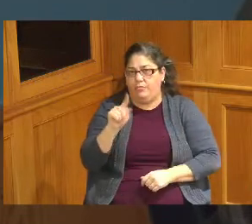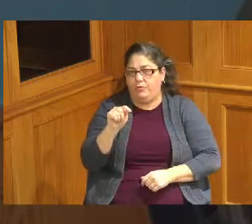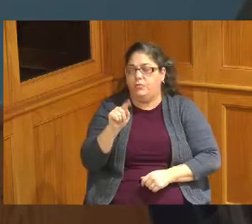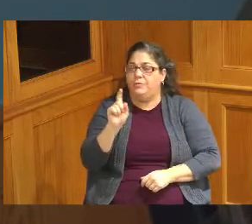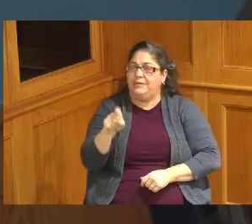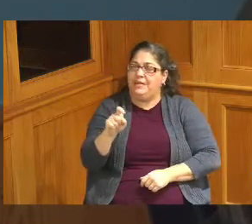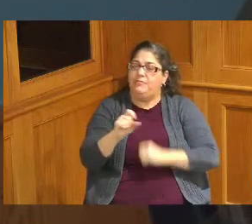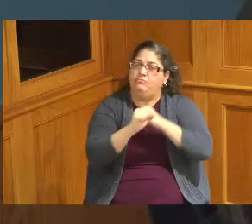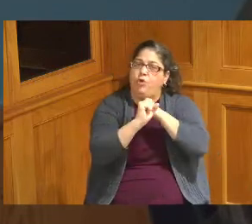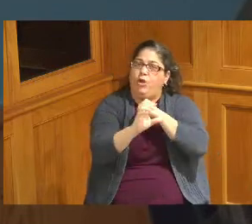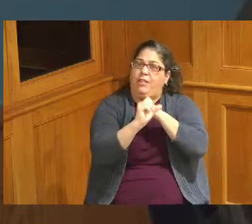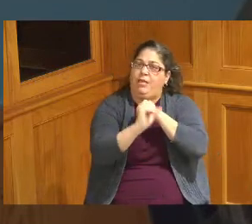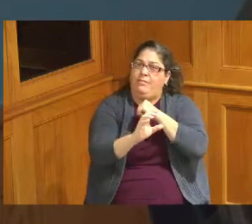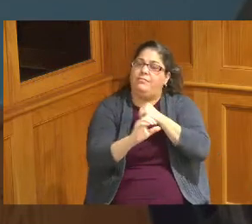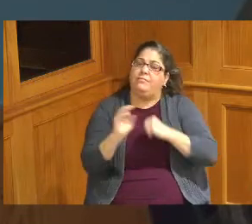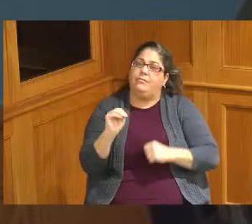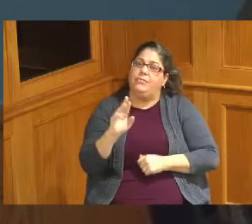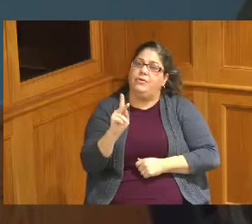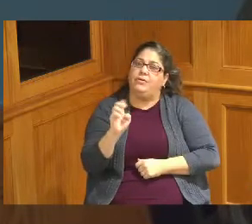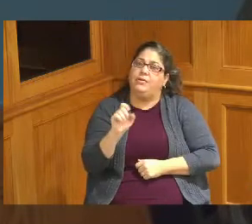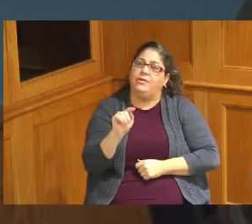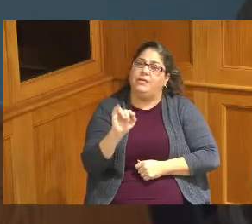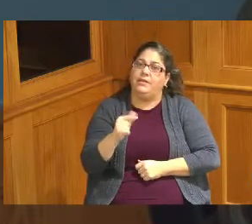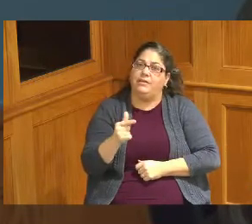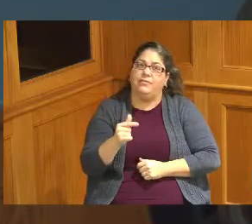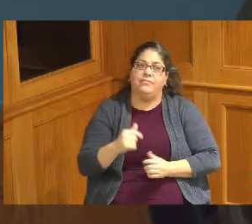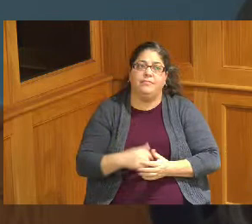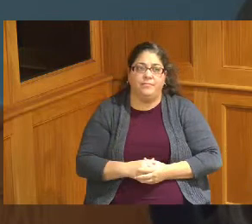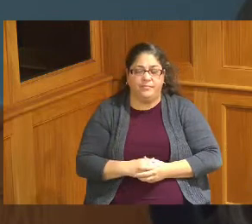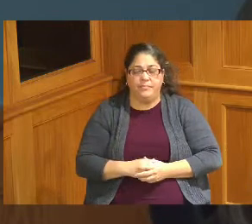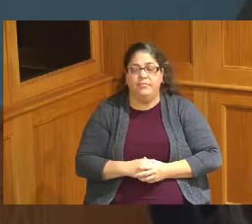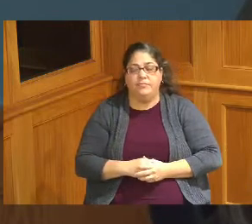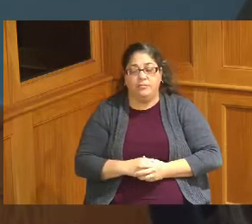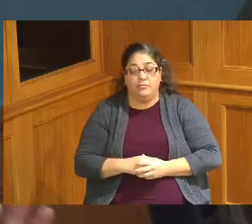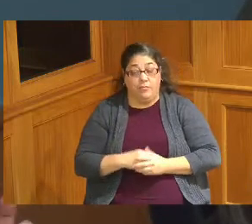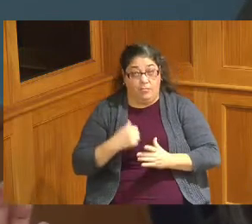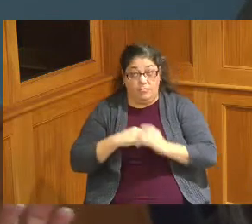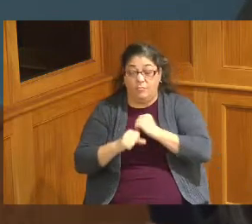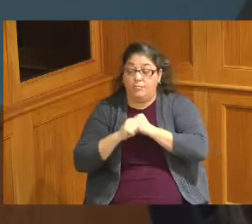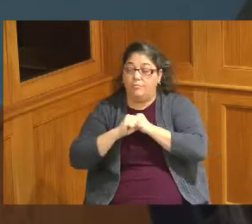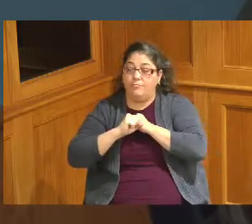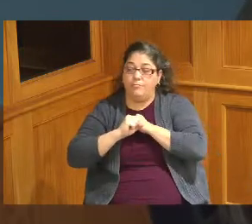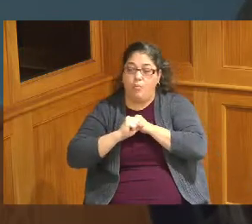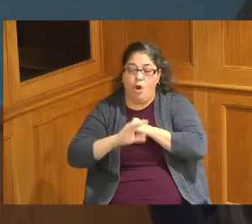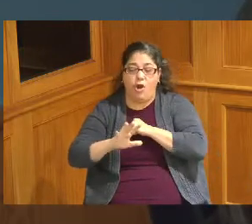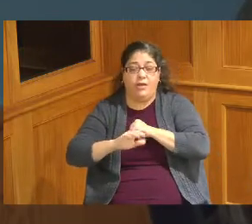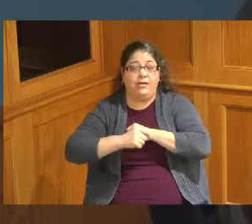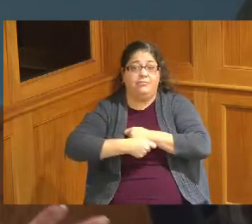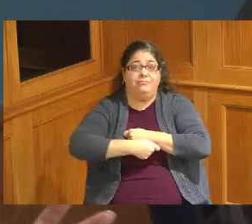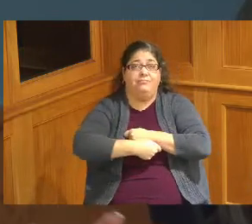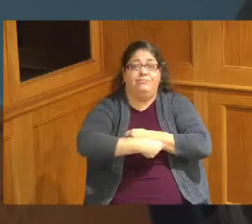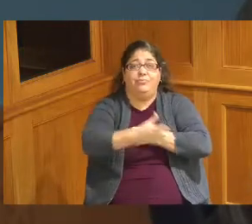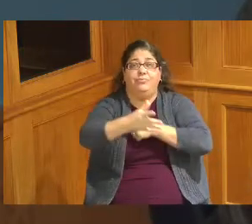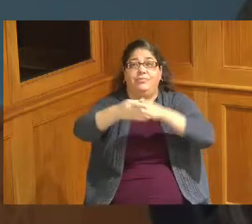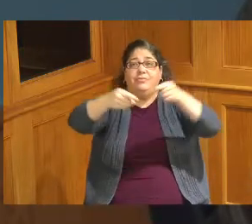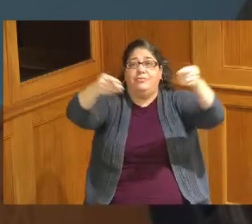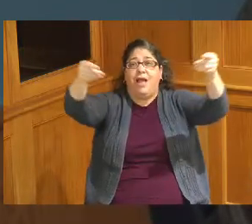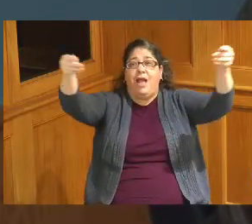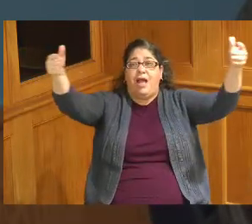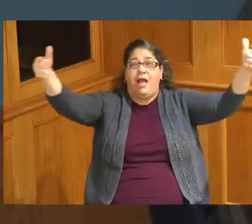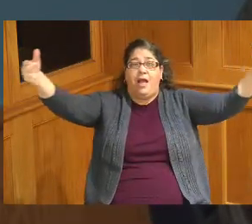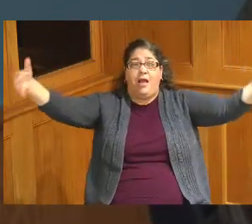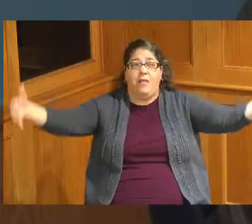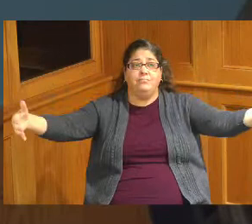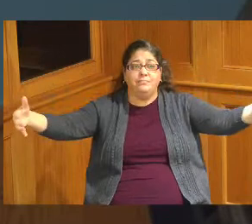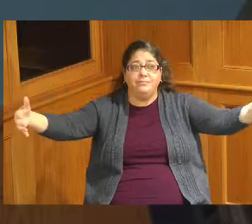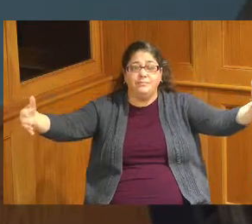marketing, because when we do market and we cast that wide net where everybody knows